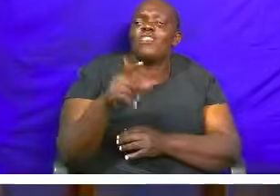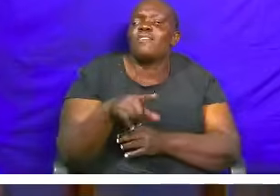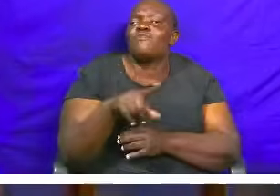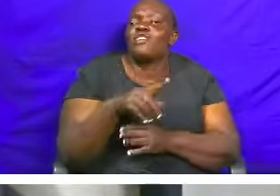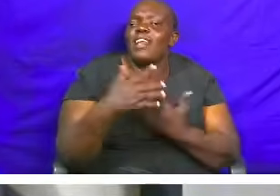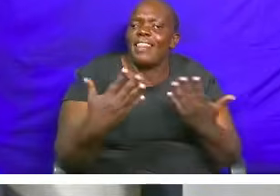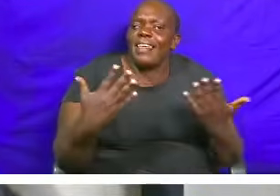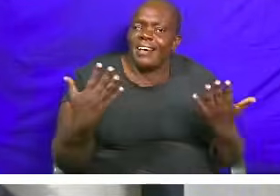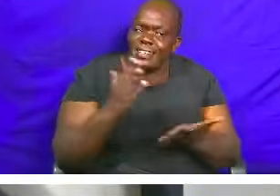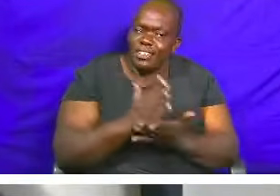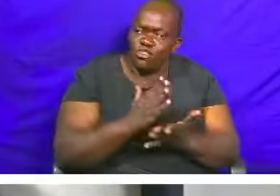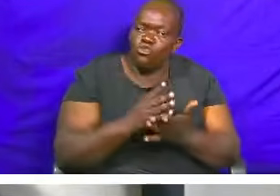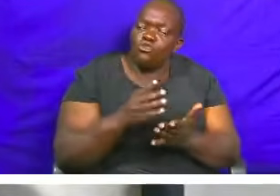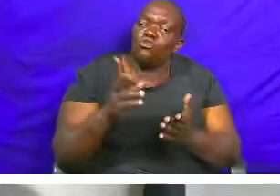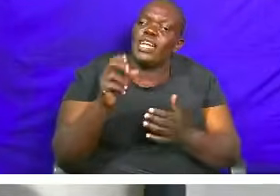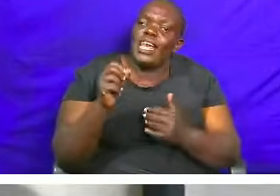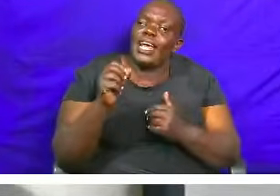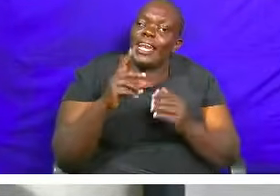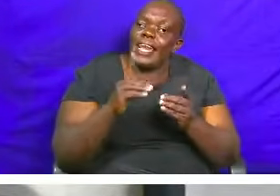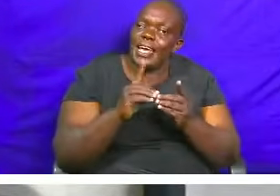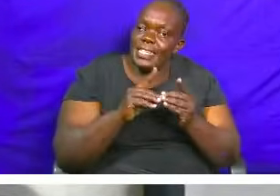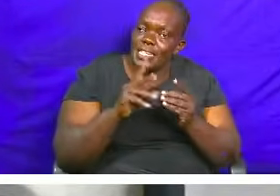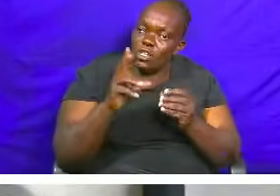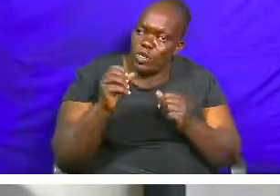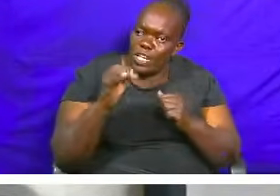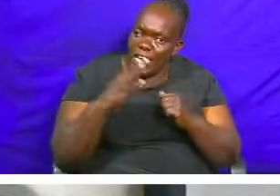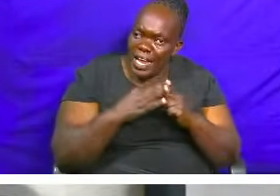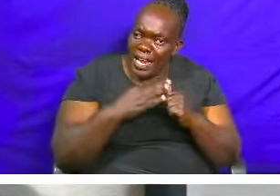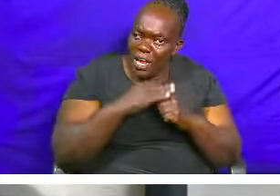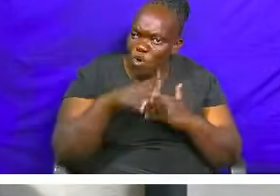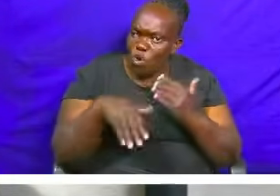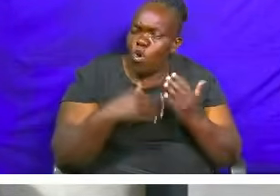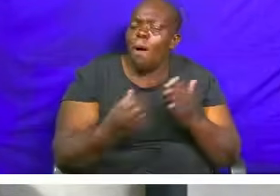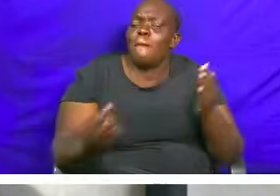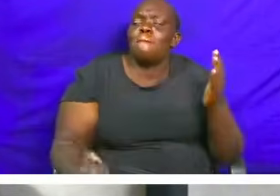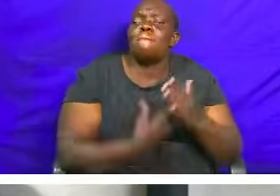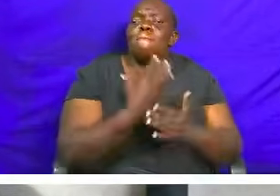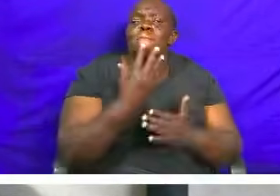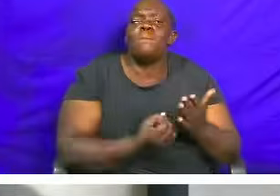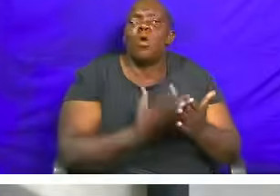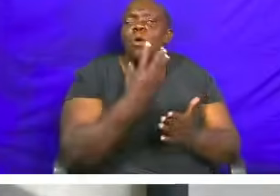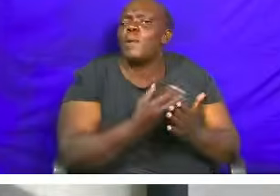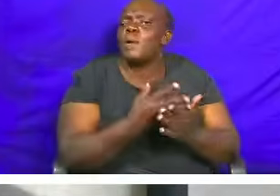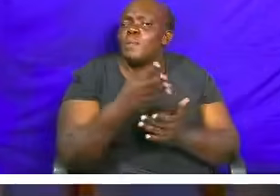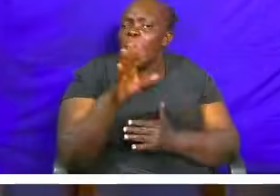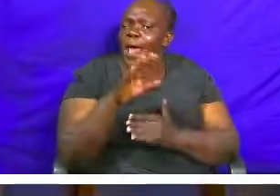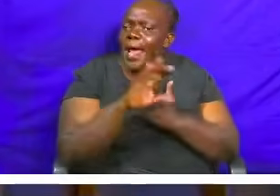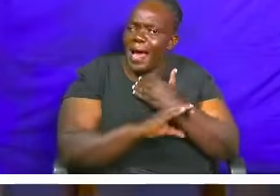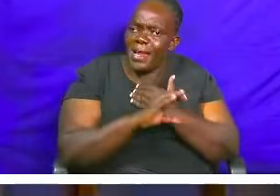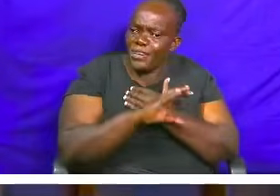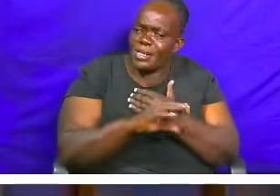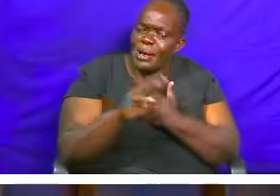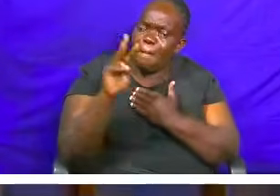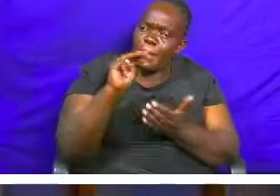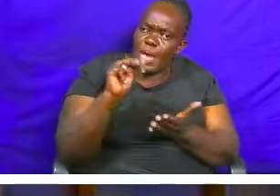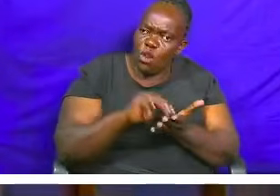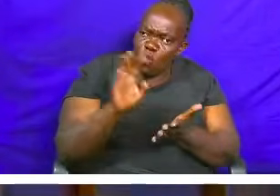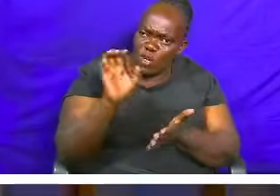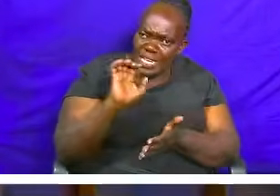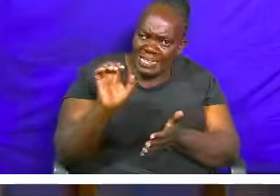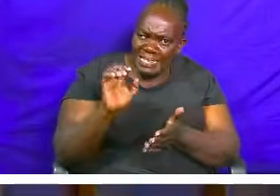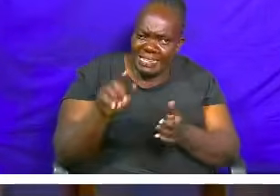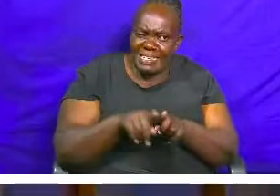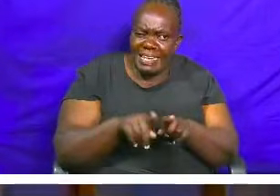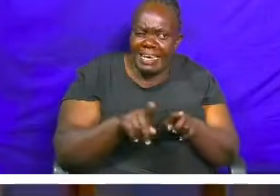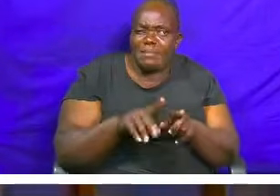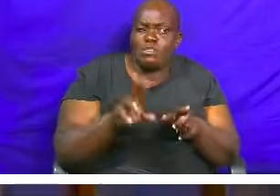On 28th of February, there was this whole bombing of the Middle East. There was a war that erupted there. Tensions between